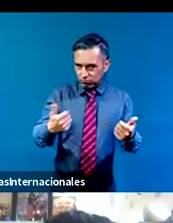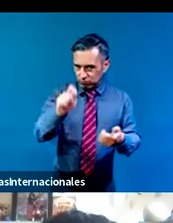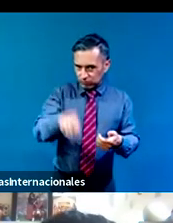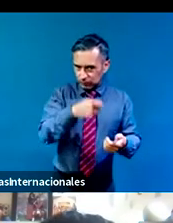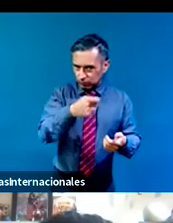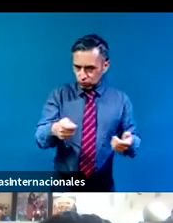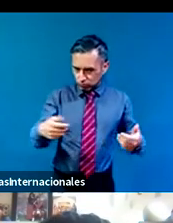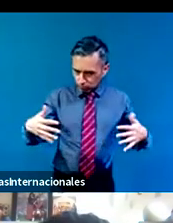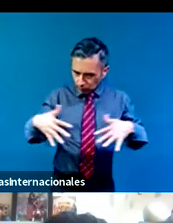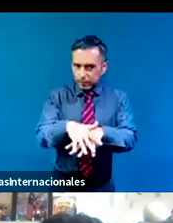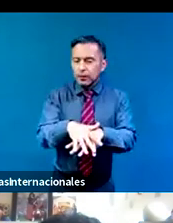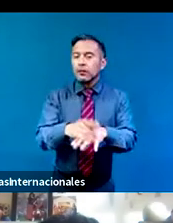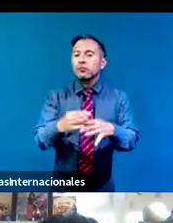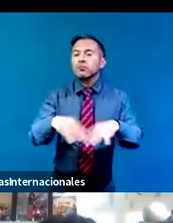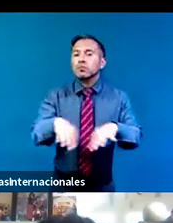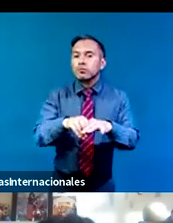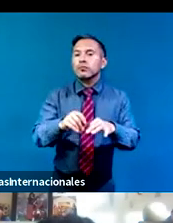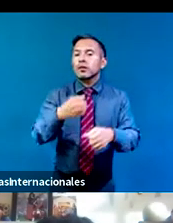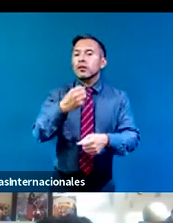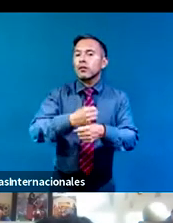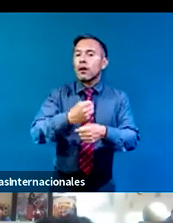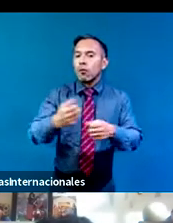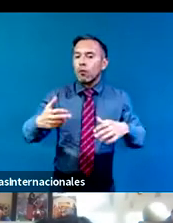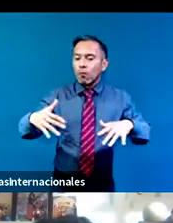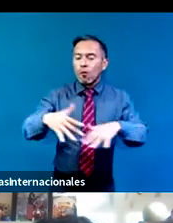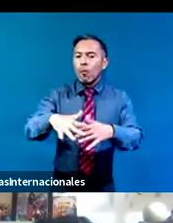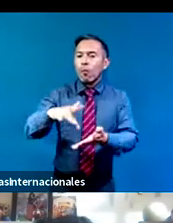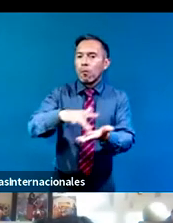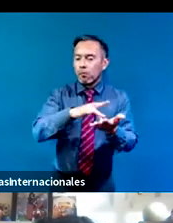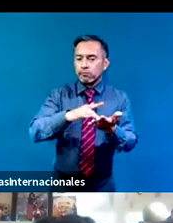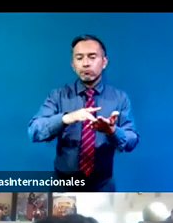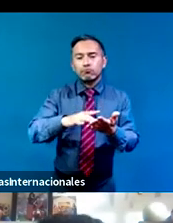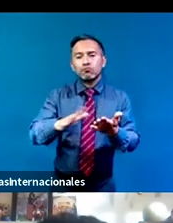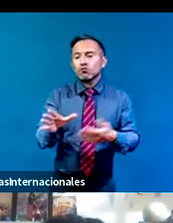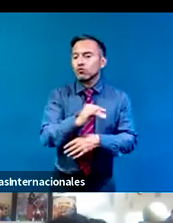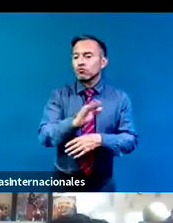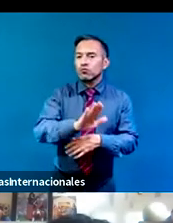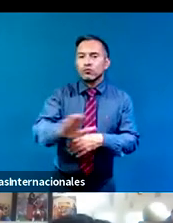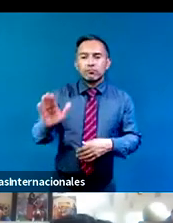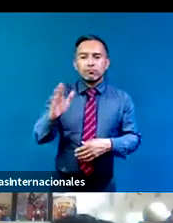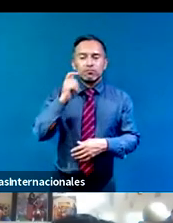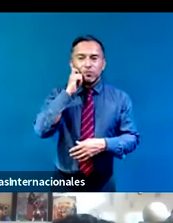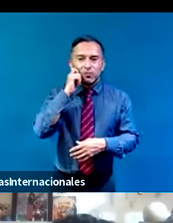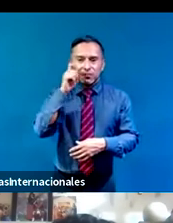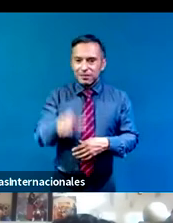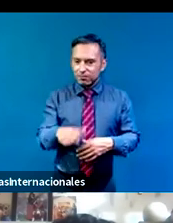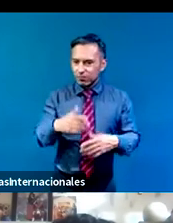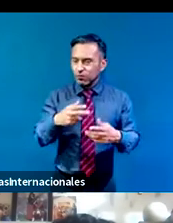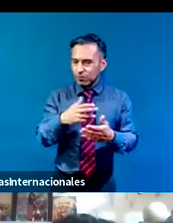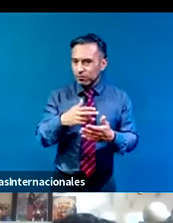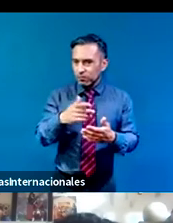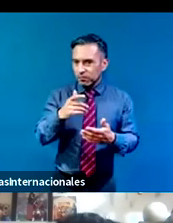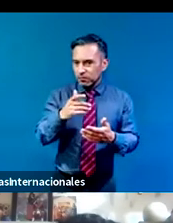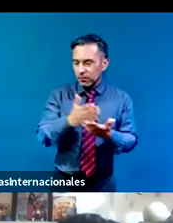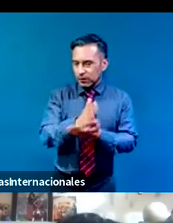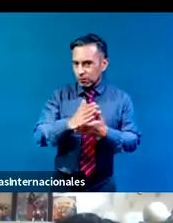So that's a challenge, but I think those are tackled with a package of measures. But I really look forward to